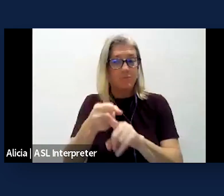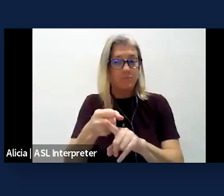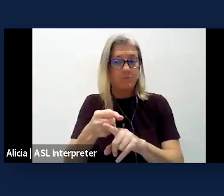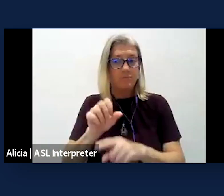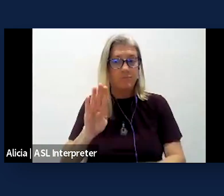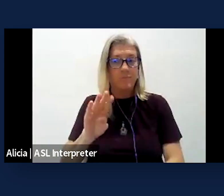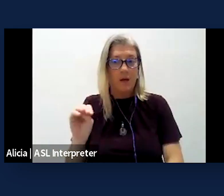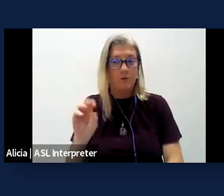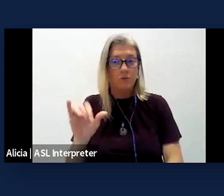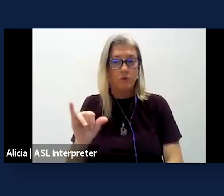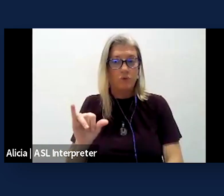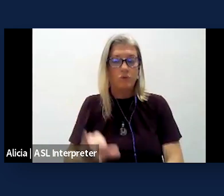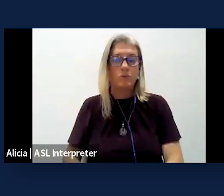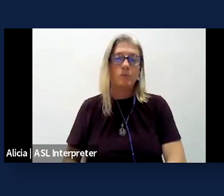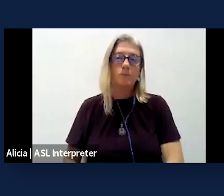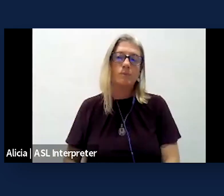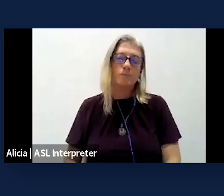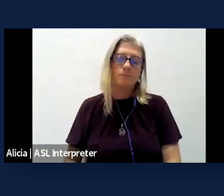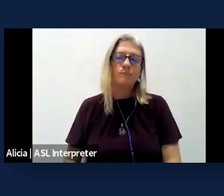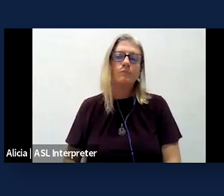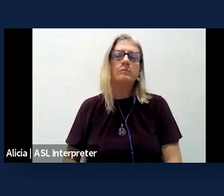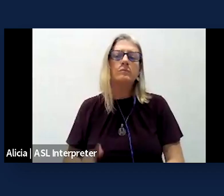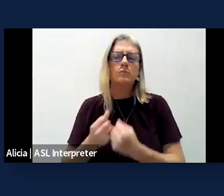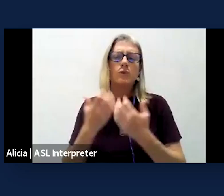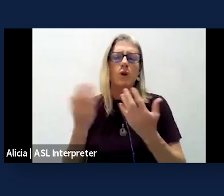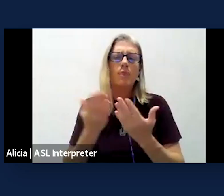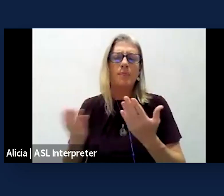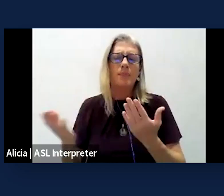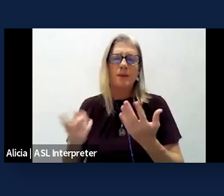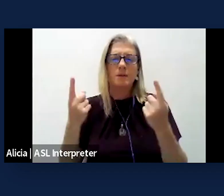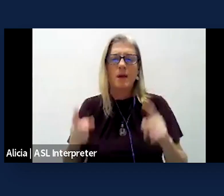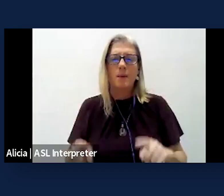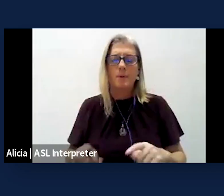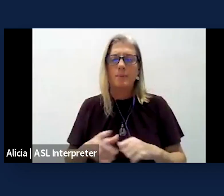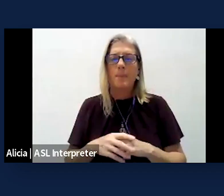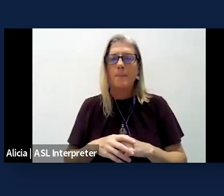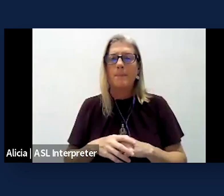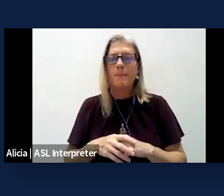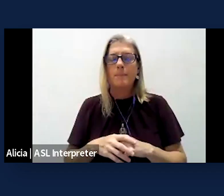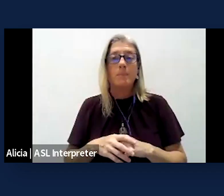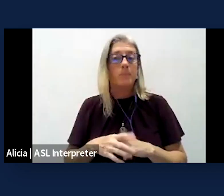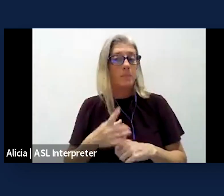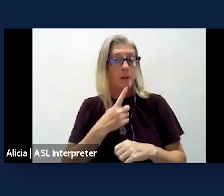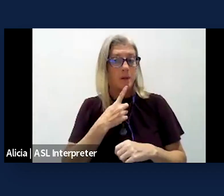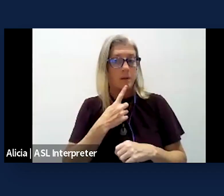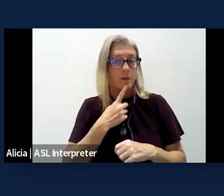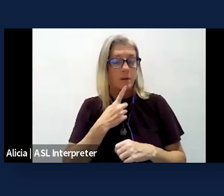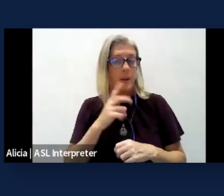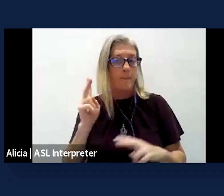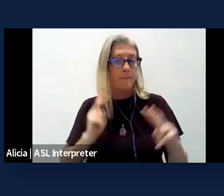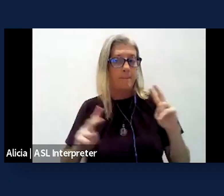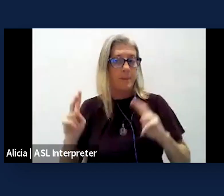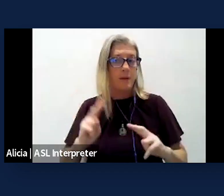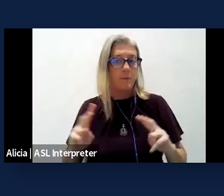bowels too. So, a lot of things do occur. But what I can say is people